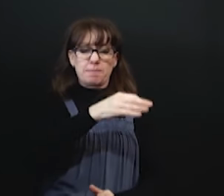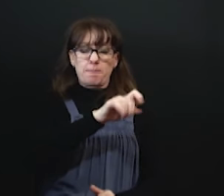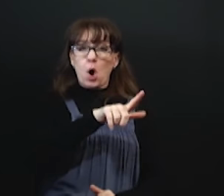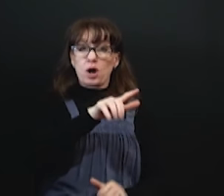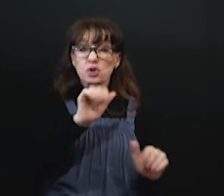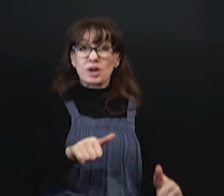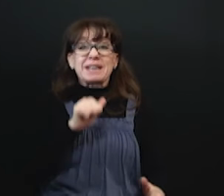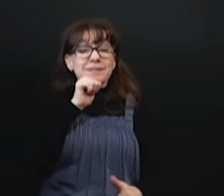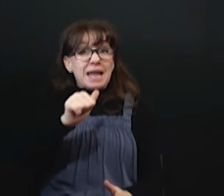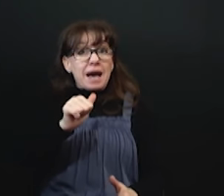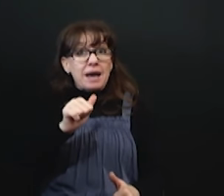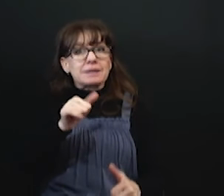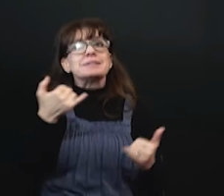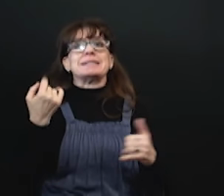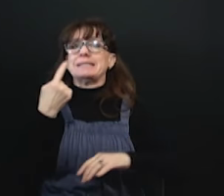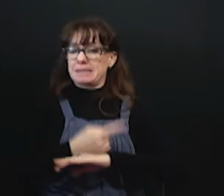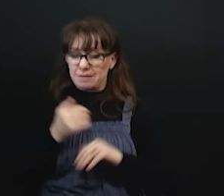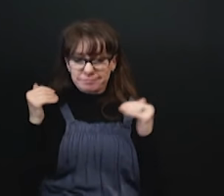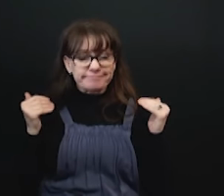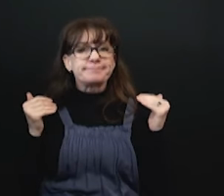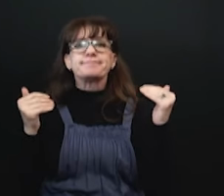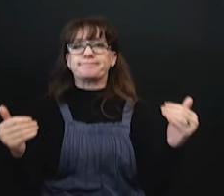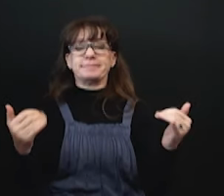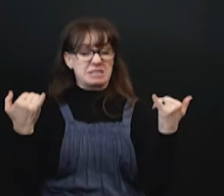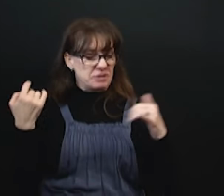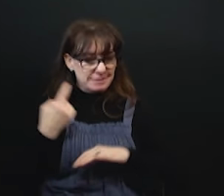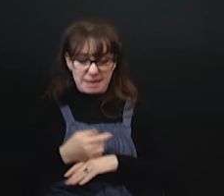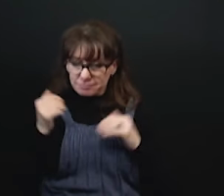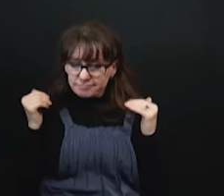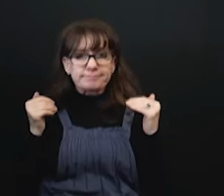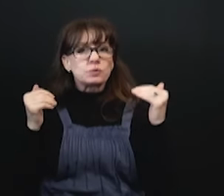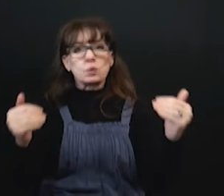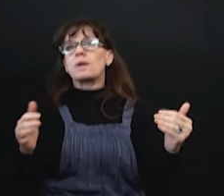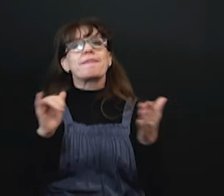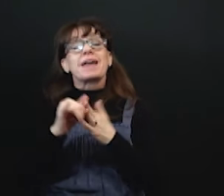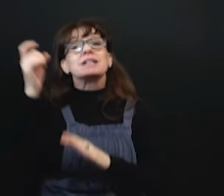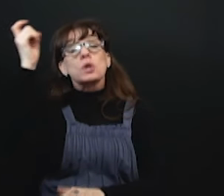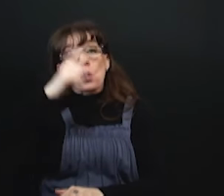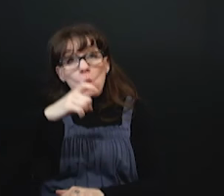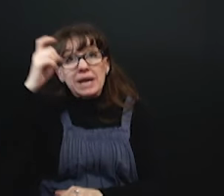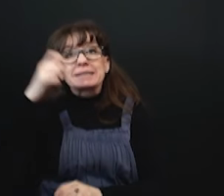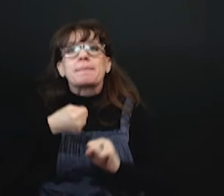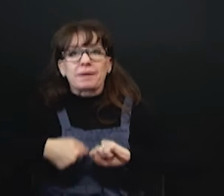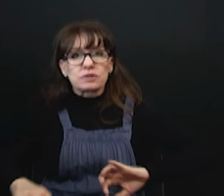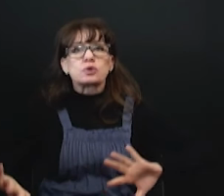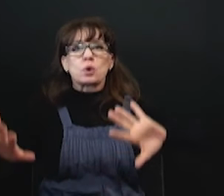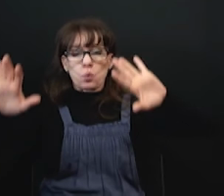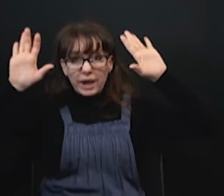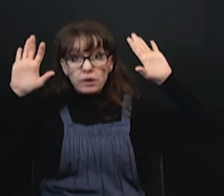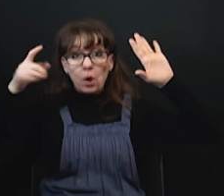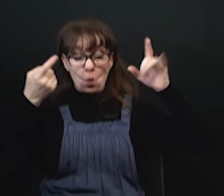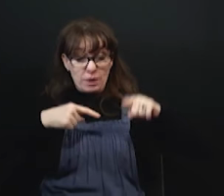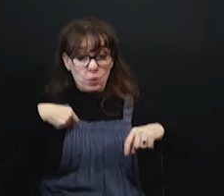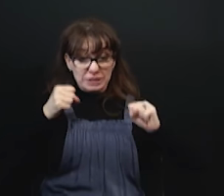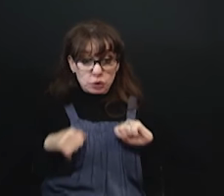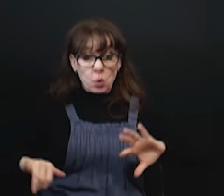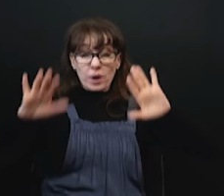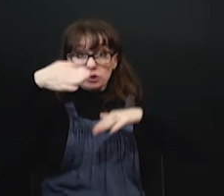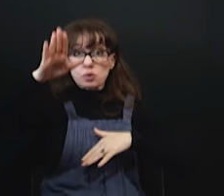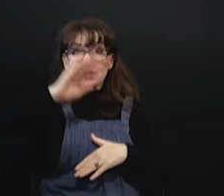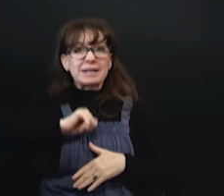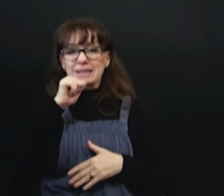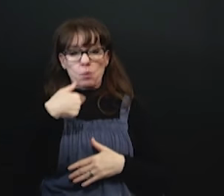If not, today is the day, my friend. Today is the day to do it. That is the wisdom of surrender, because when we surrender to God, it